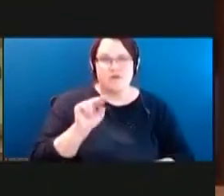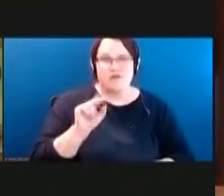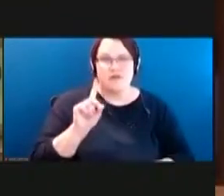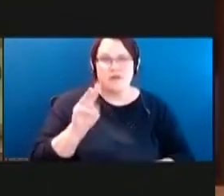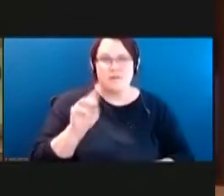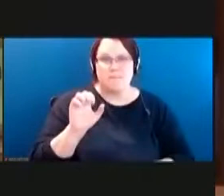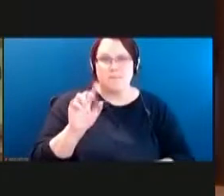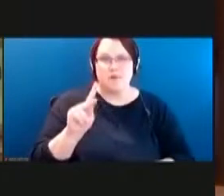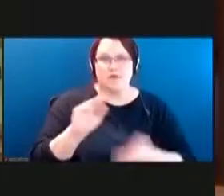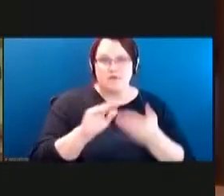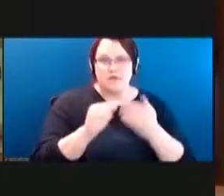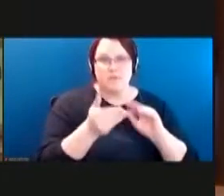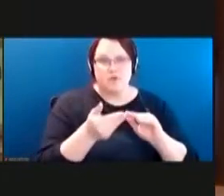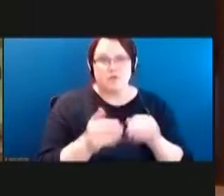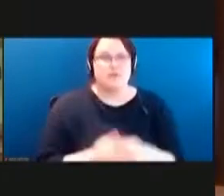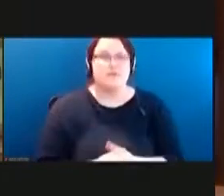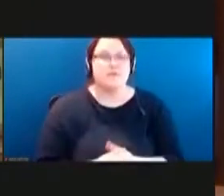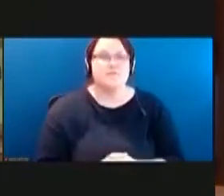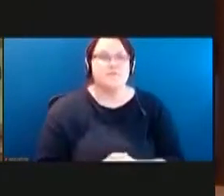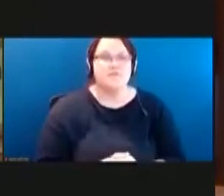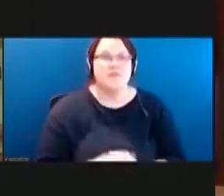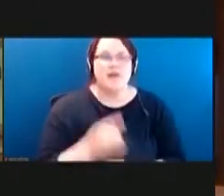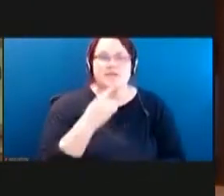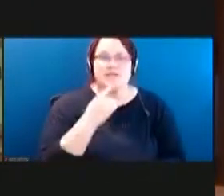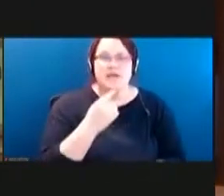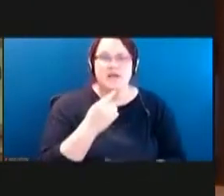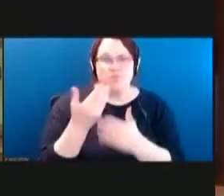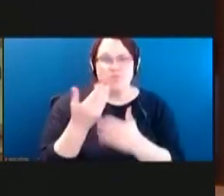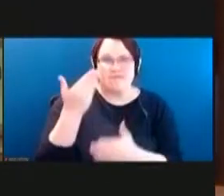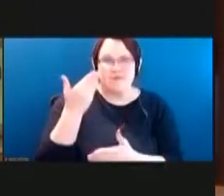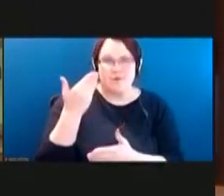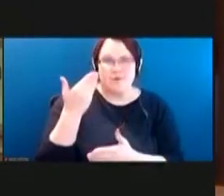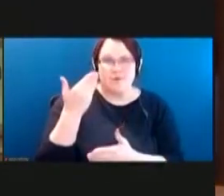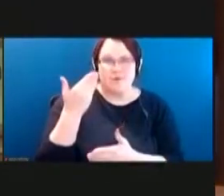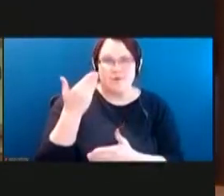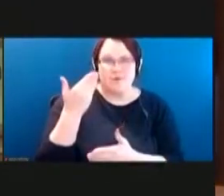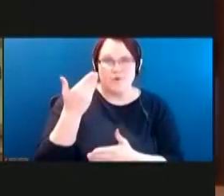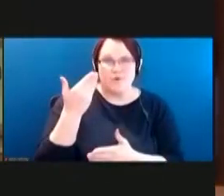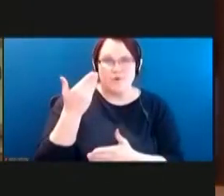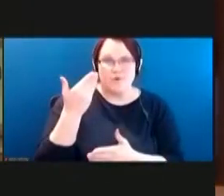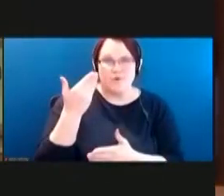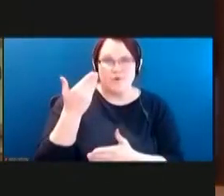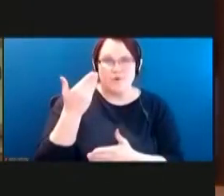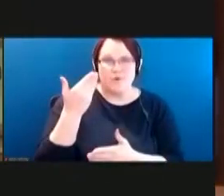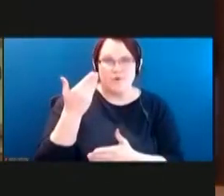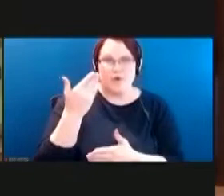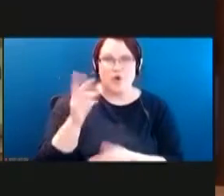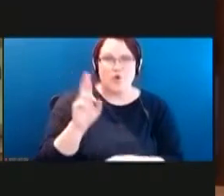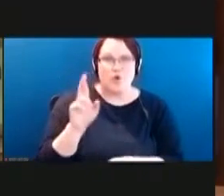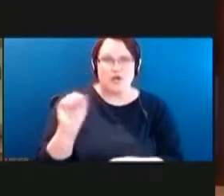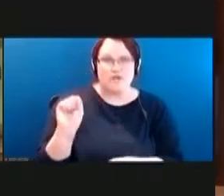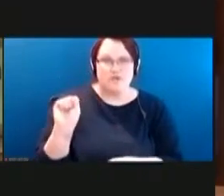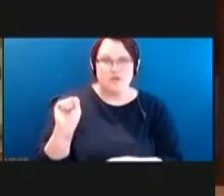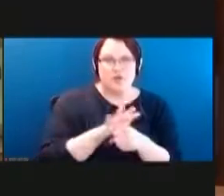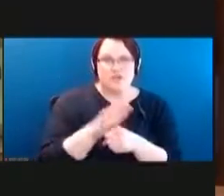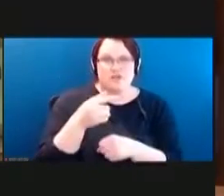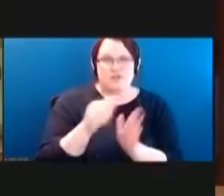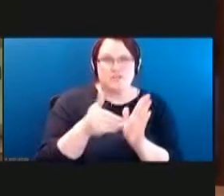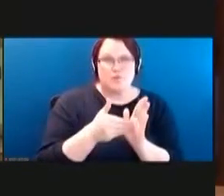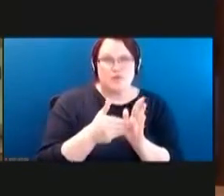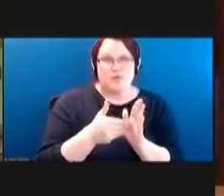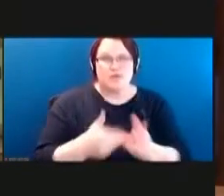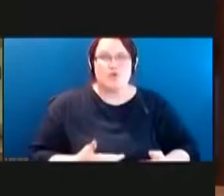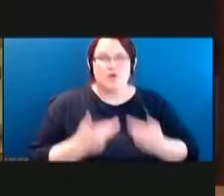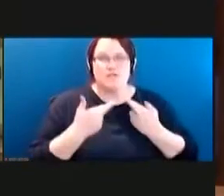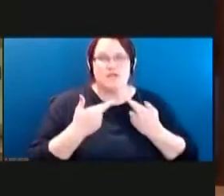community. As I said earlier, Rodef Shalom's location at the gateway between residential Shadyside